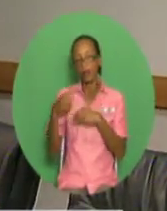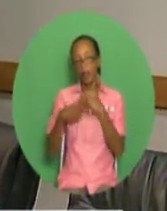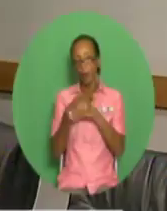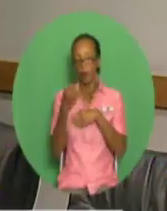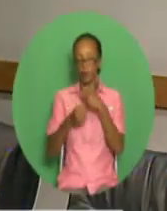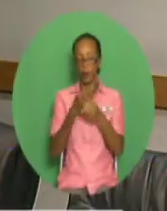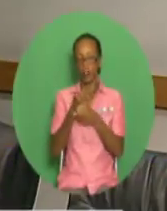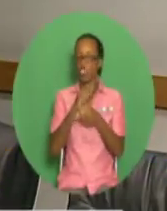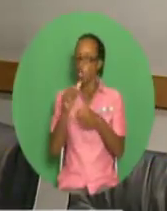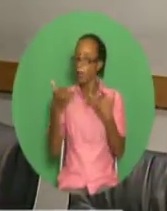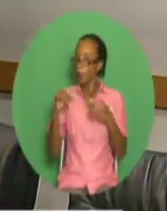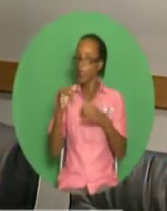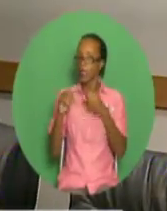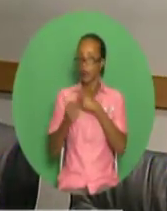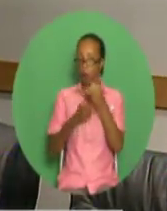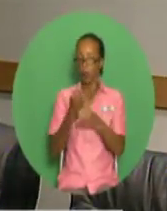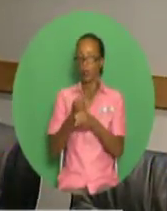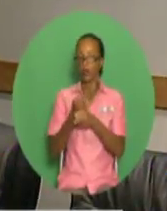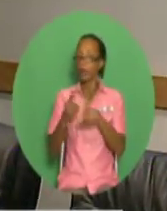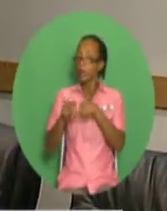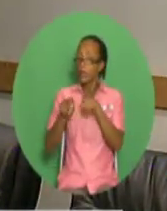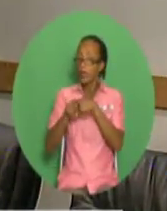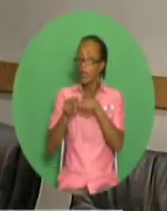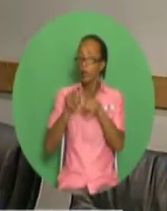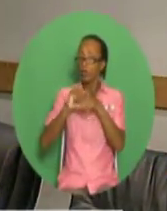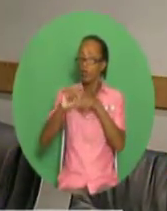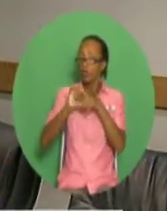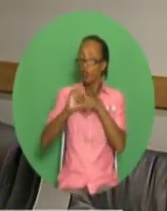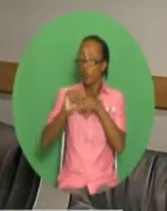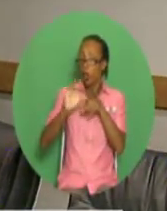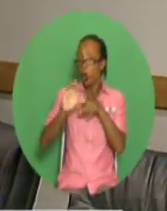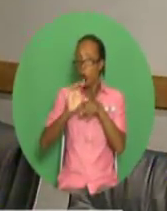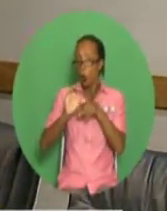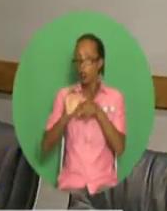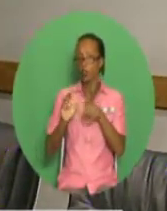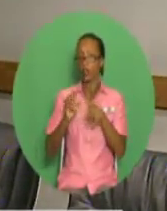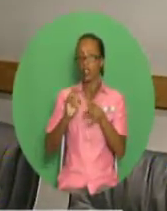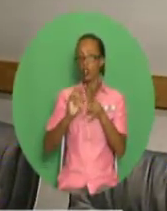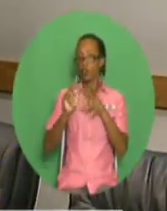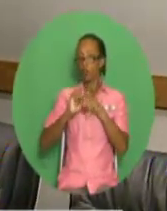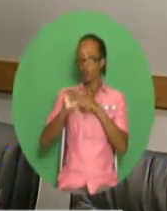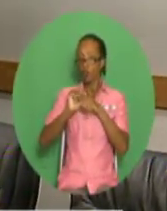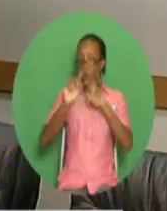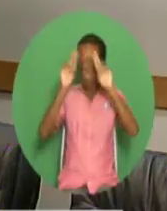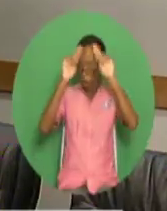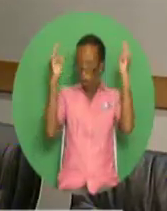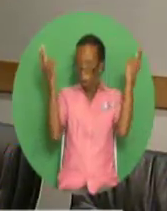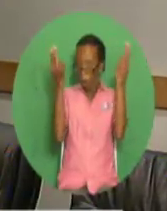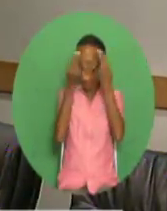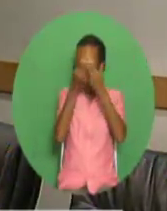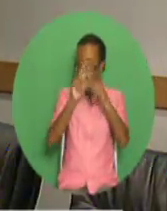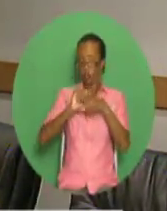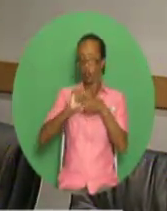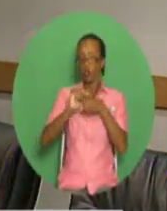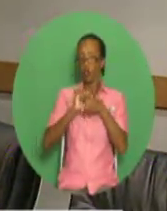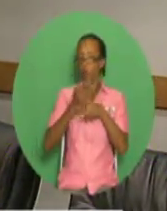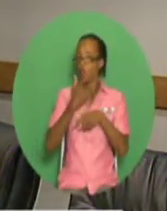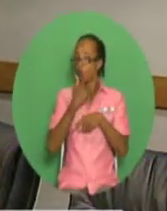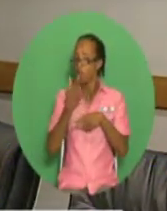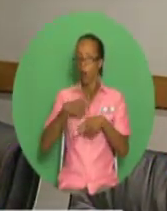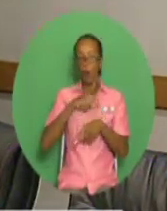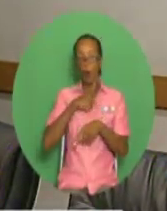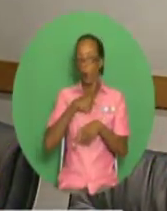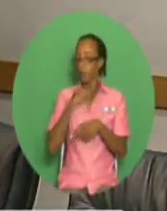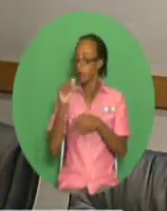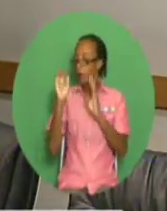there's also coaching of the coaches, coaching of the umpires, coaching of the referees is another part of sport that we have totally ignored.